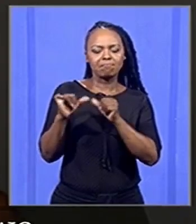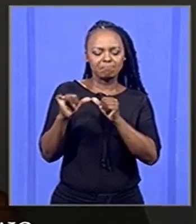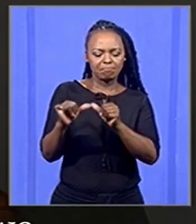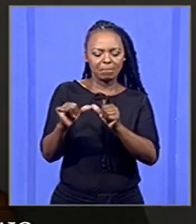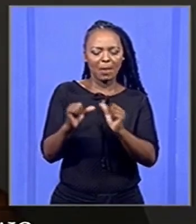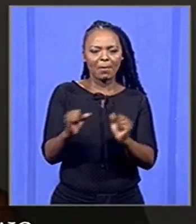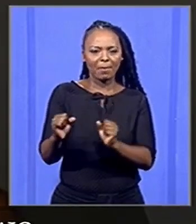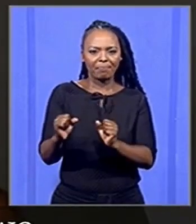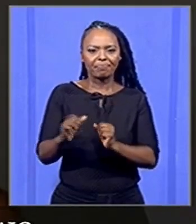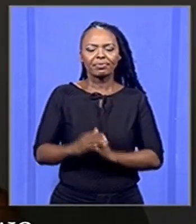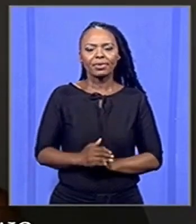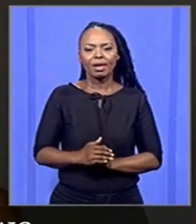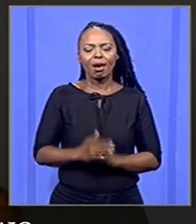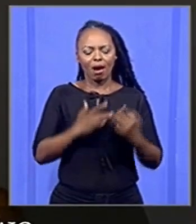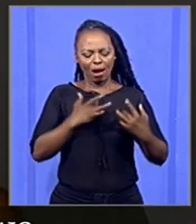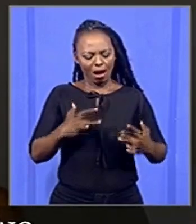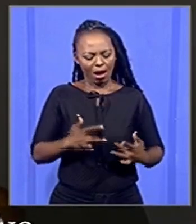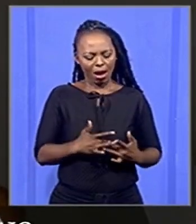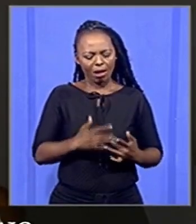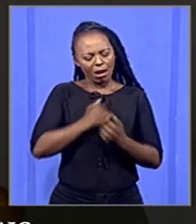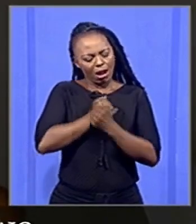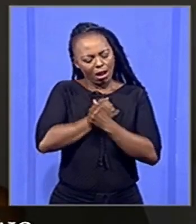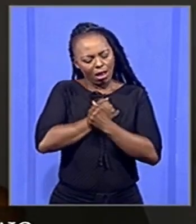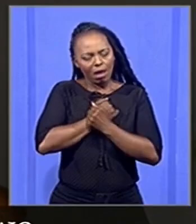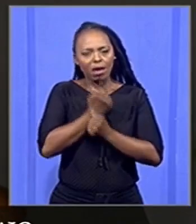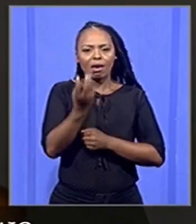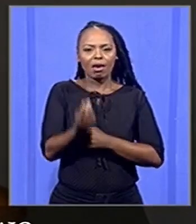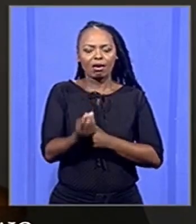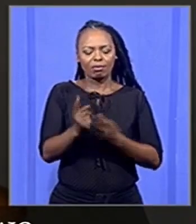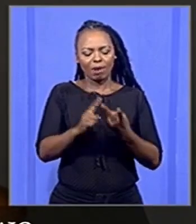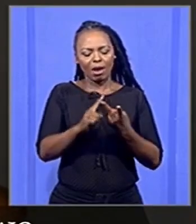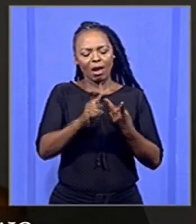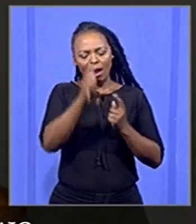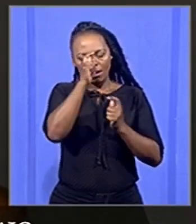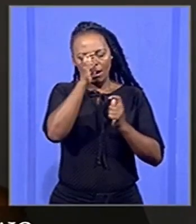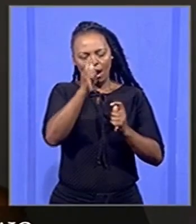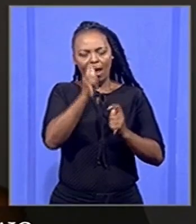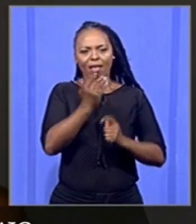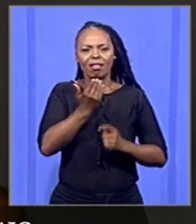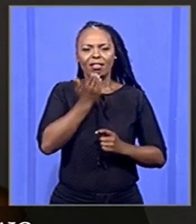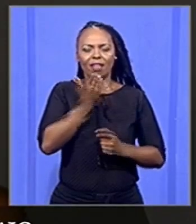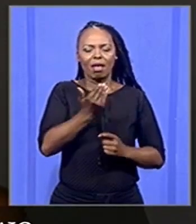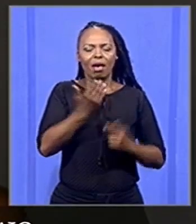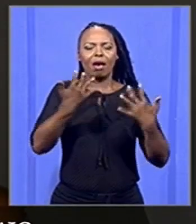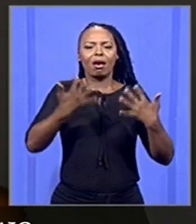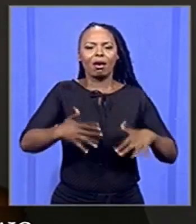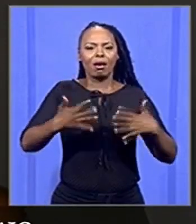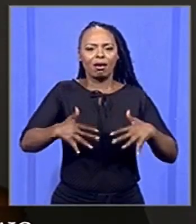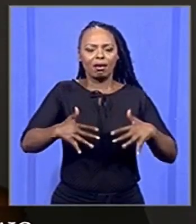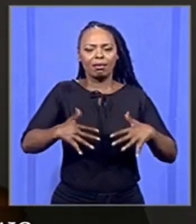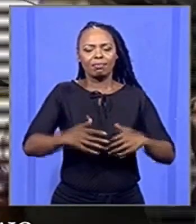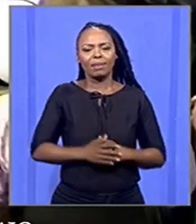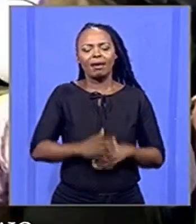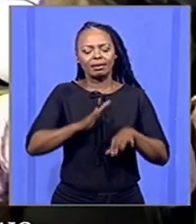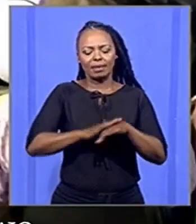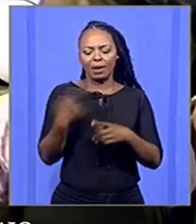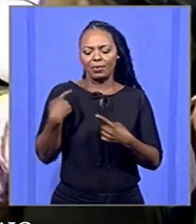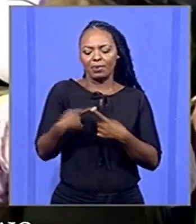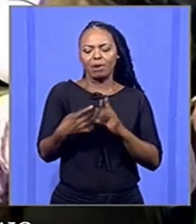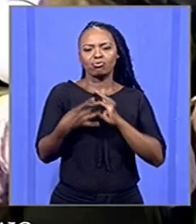My heart overflows with love and gratitude for the time we spent together.